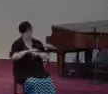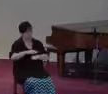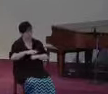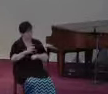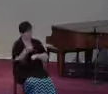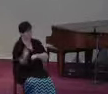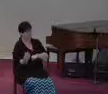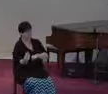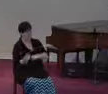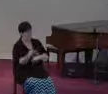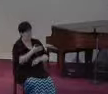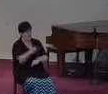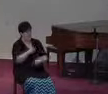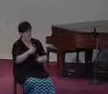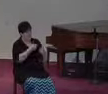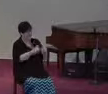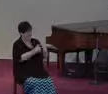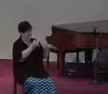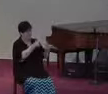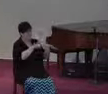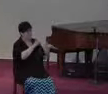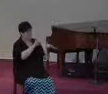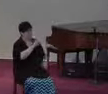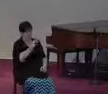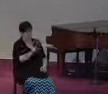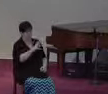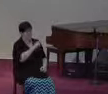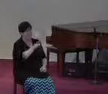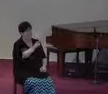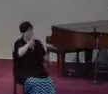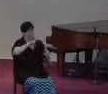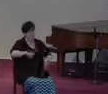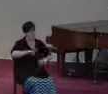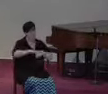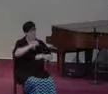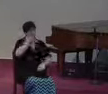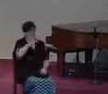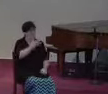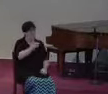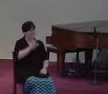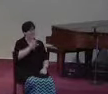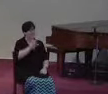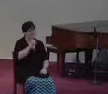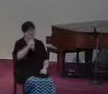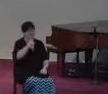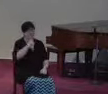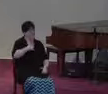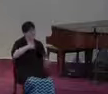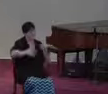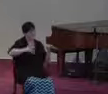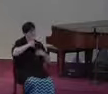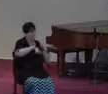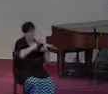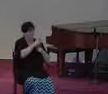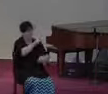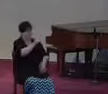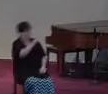somebody in the church, Scott, and Scott replied to the text. He goes, "Oh, I'm excited about the kayak! Quickly, stop the phone." It